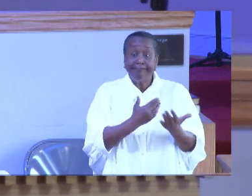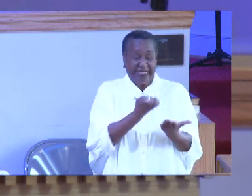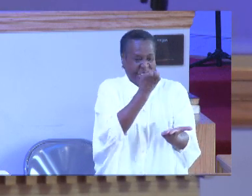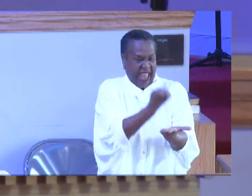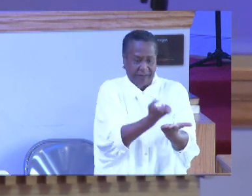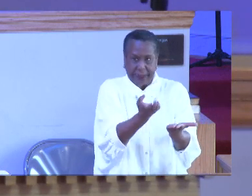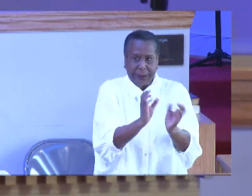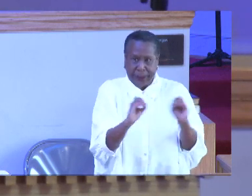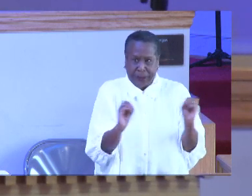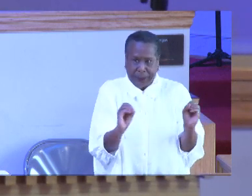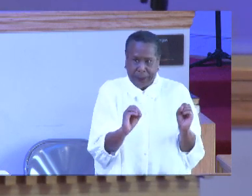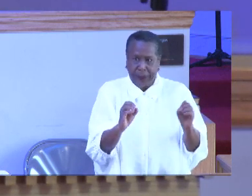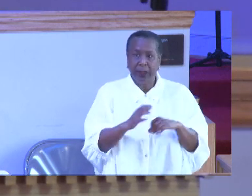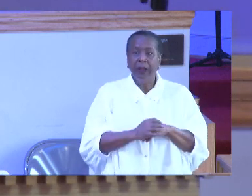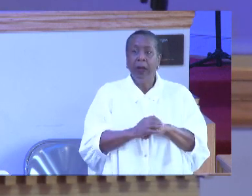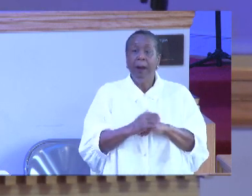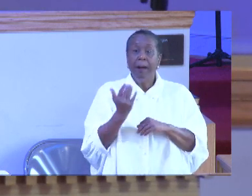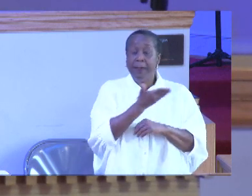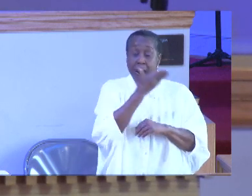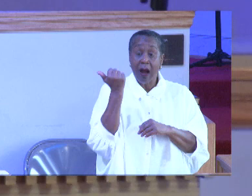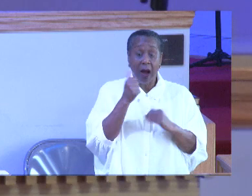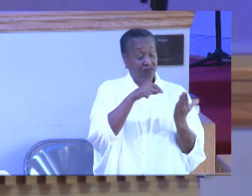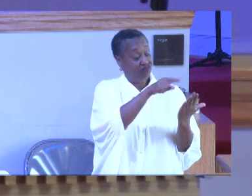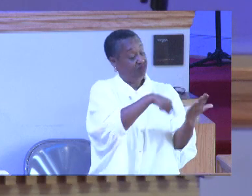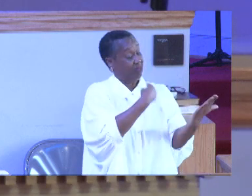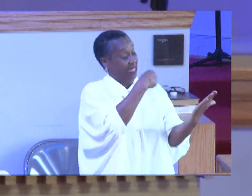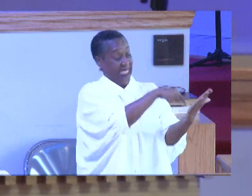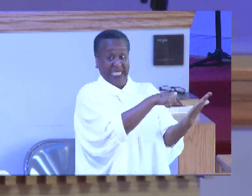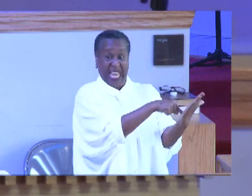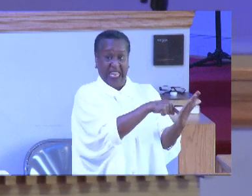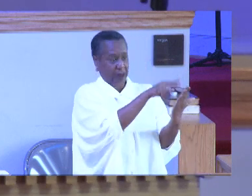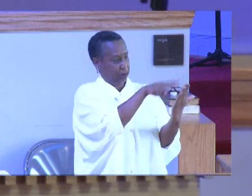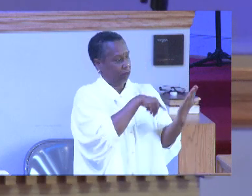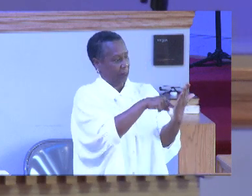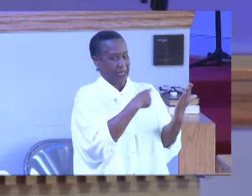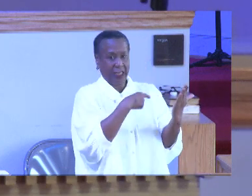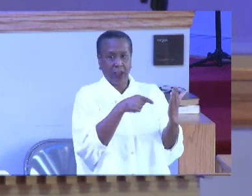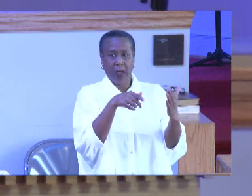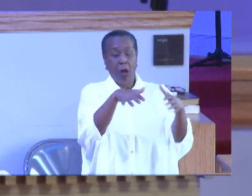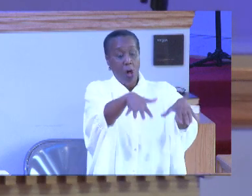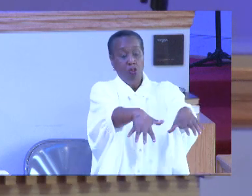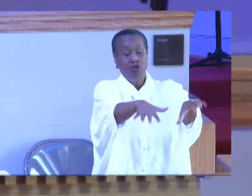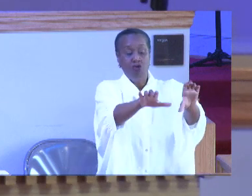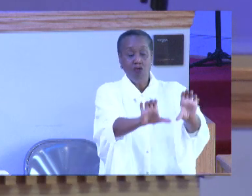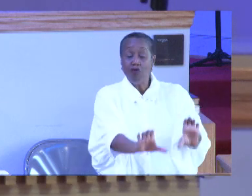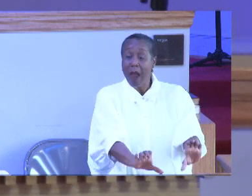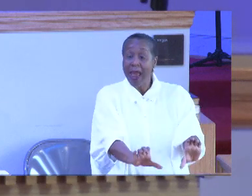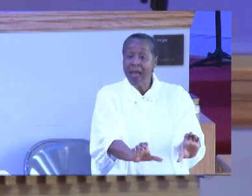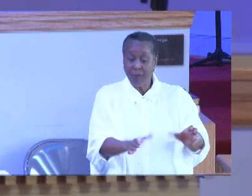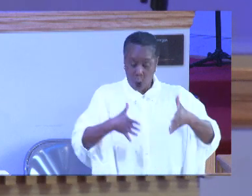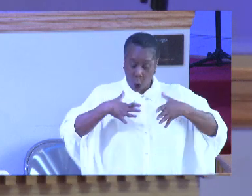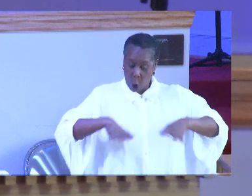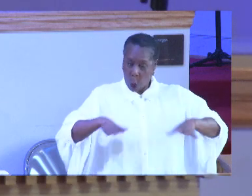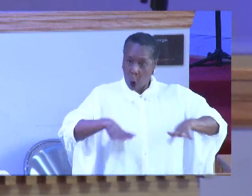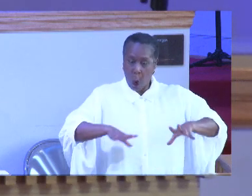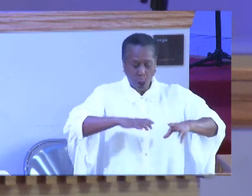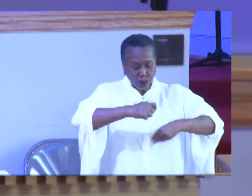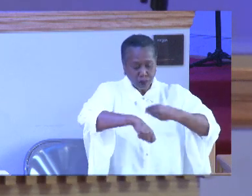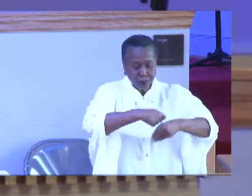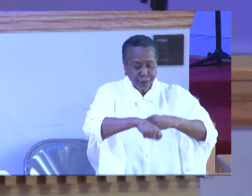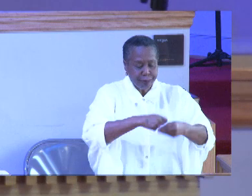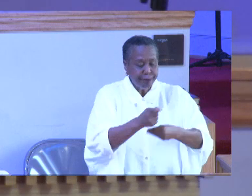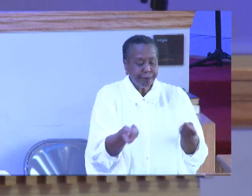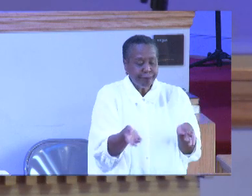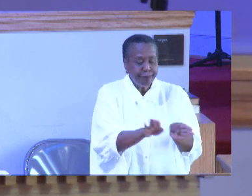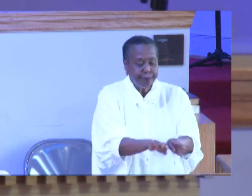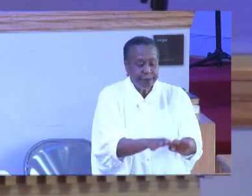speak otherwise, because text says that the grave clothes were neatly arrayed, and grave